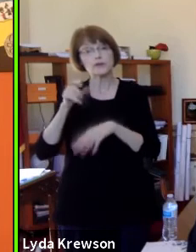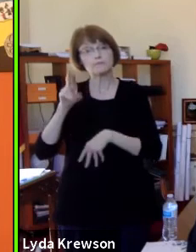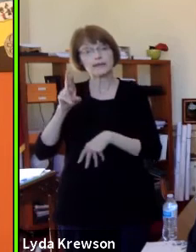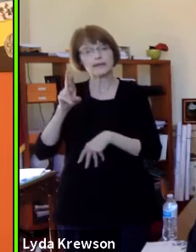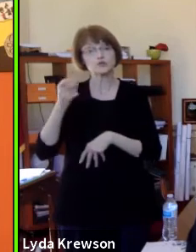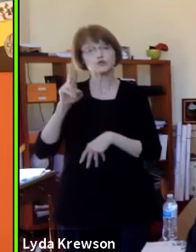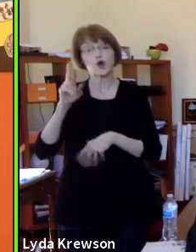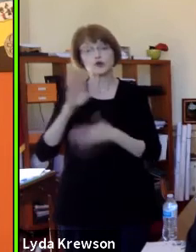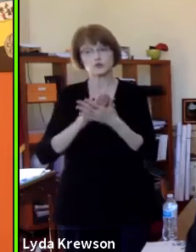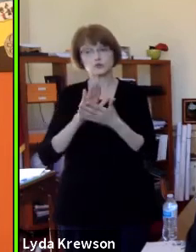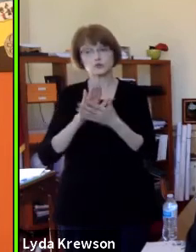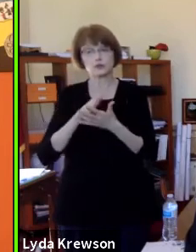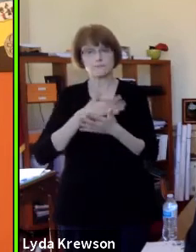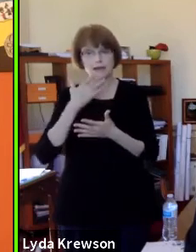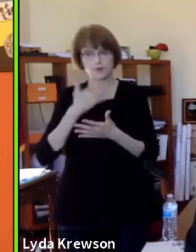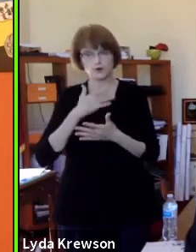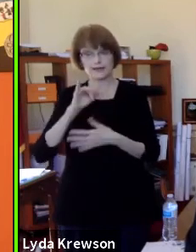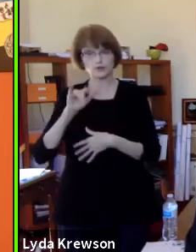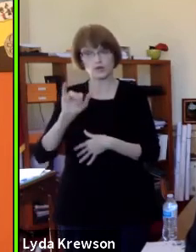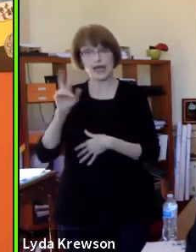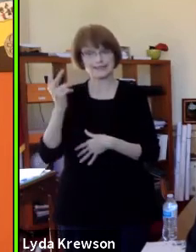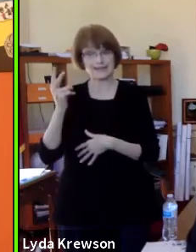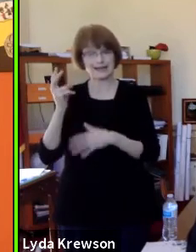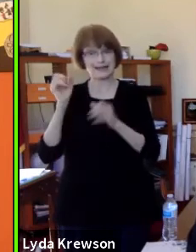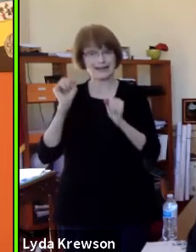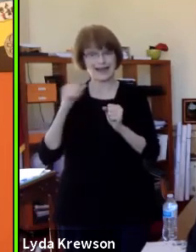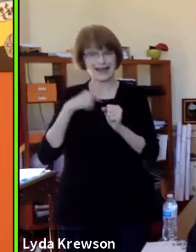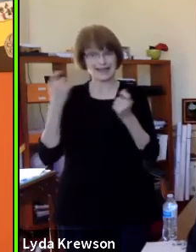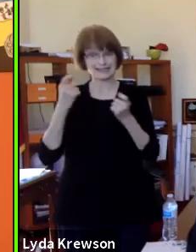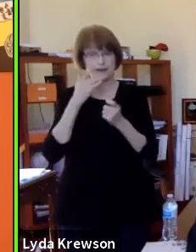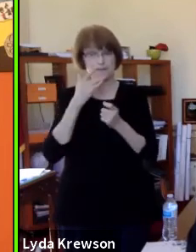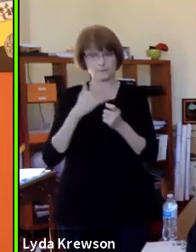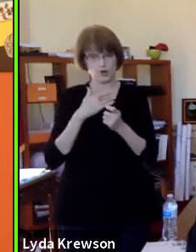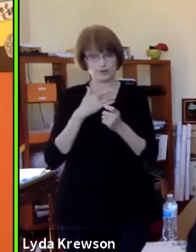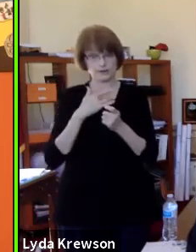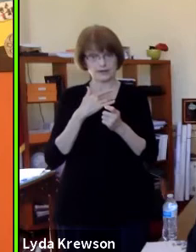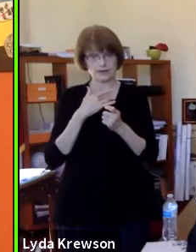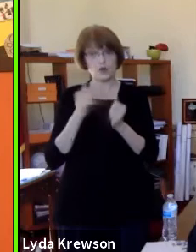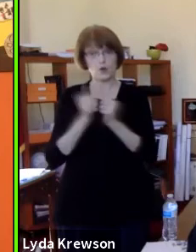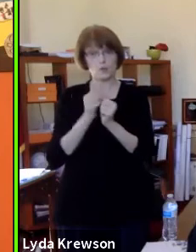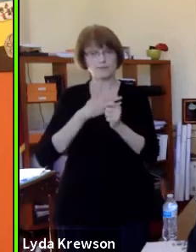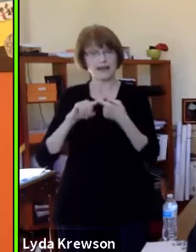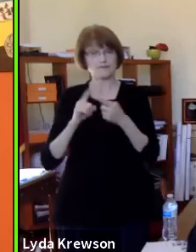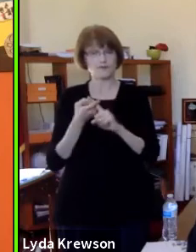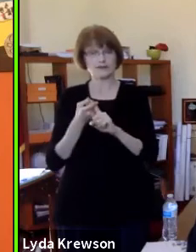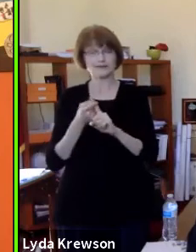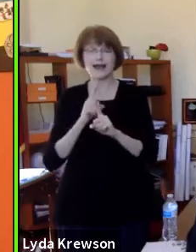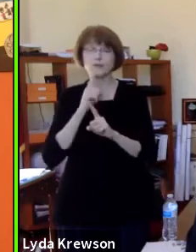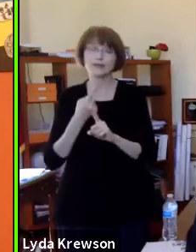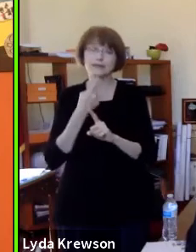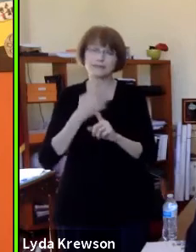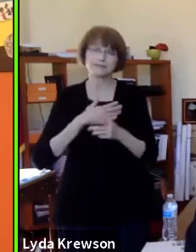July 2nd. Is any chance for me to celebrate my birthday with my friends, because I really miss